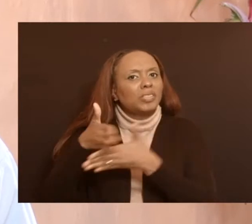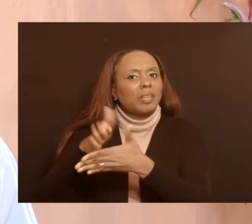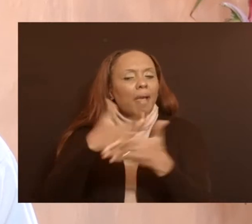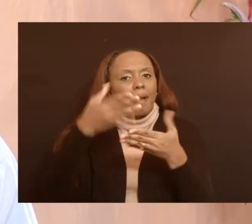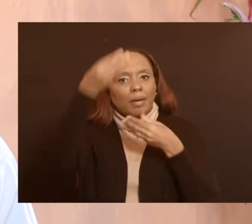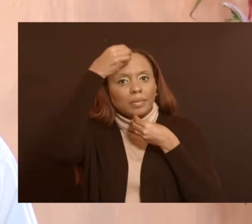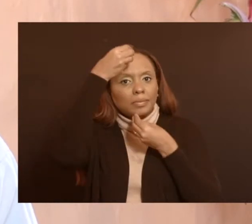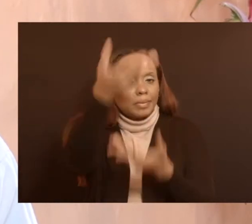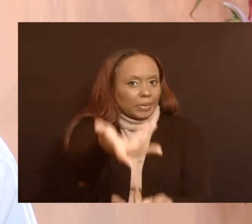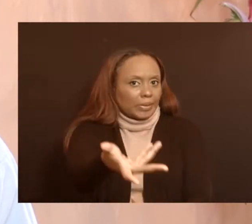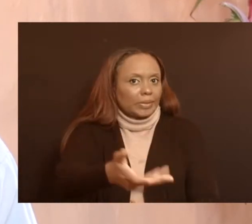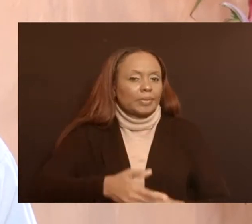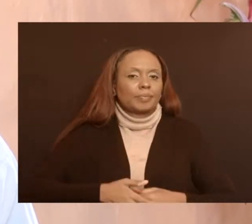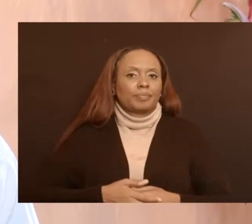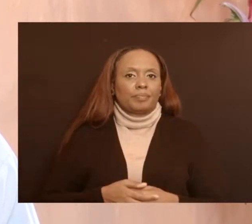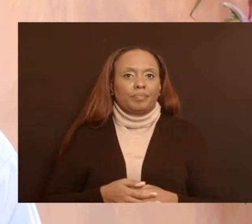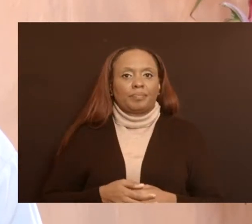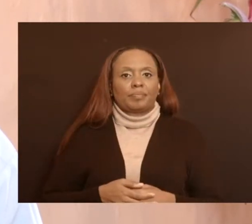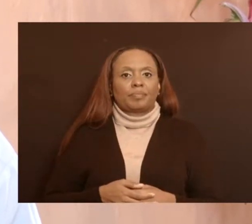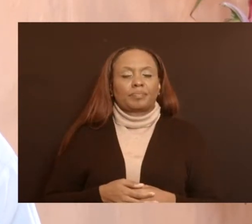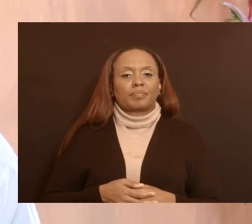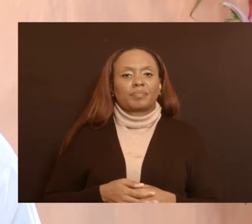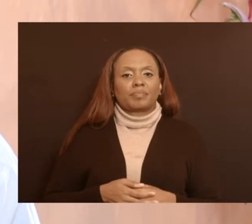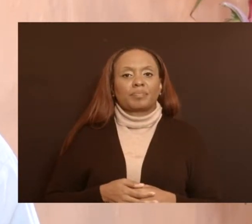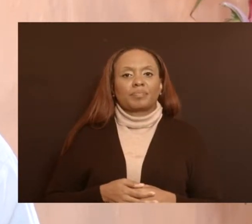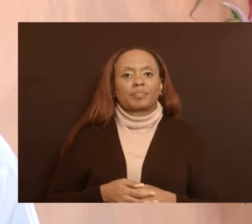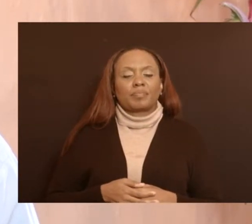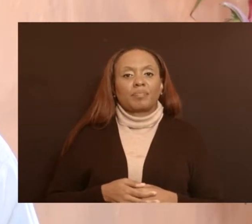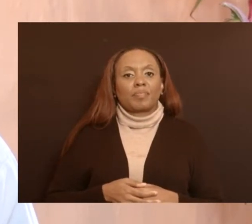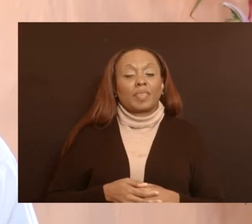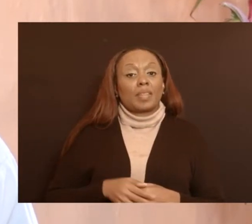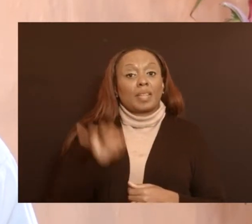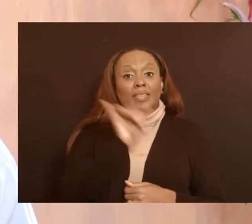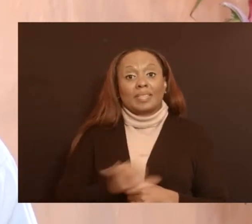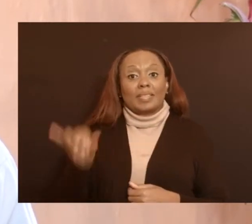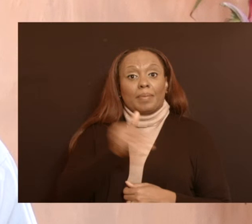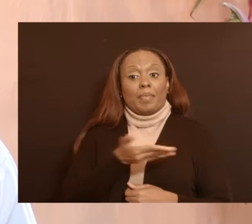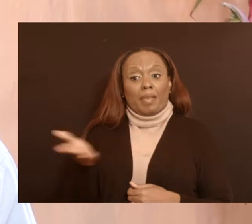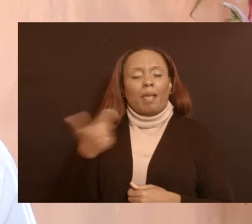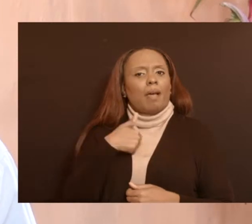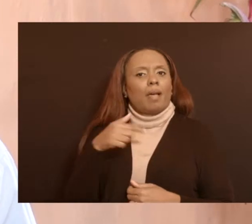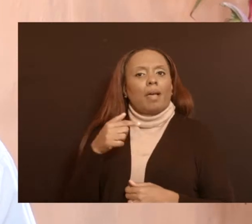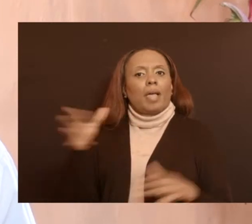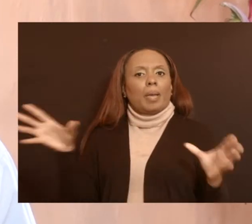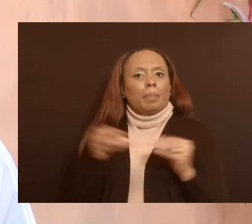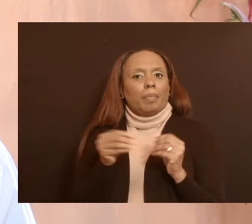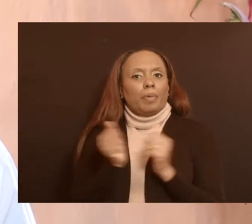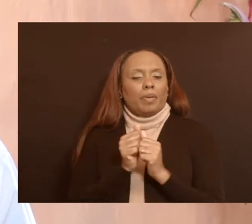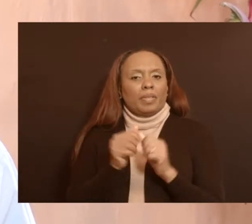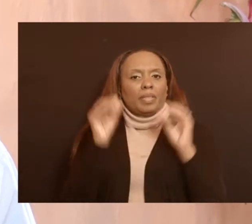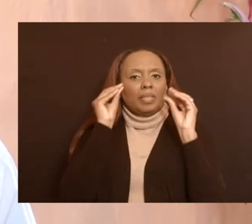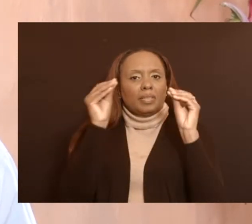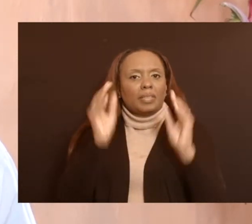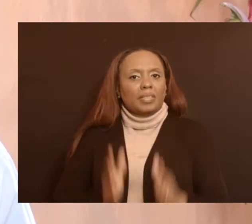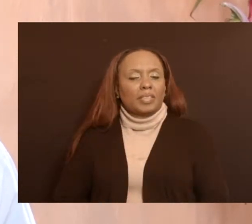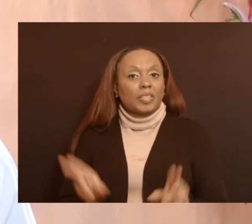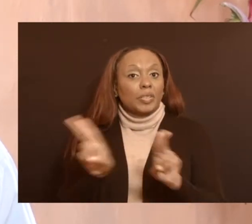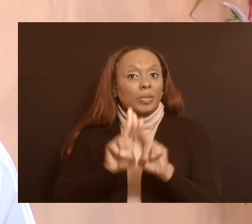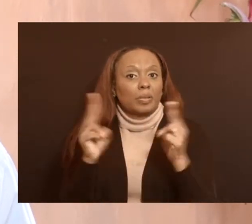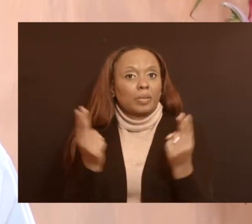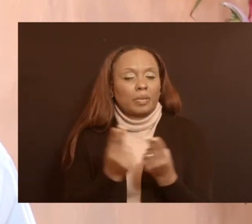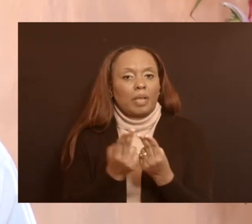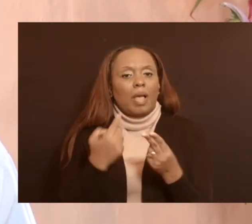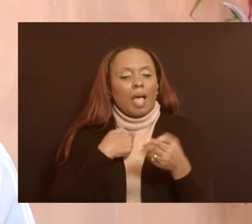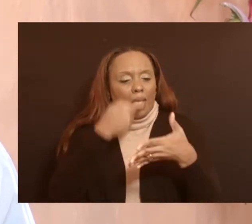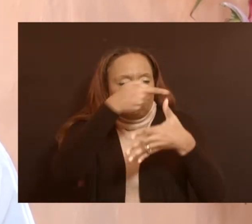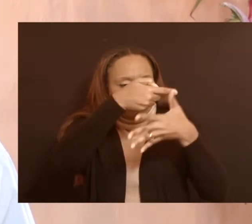I did last time with the unions. I had a meeting with the unions, the teachers' unions, and I went